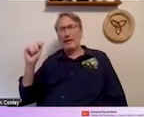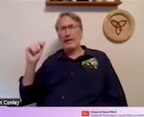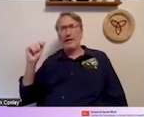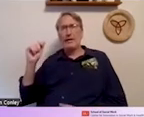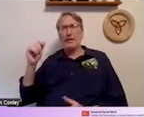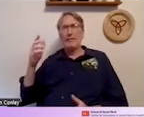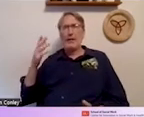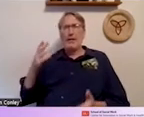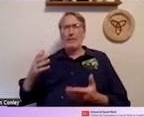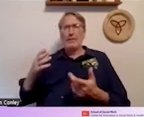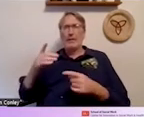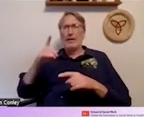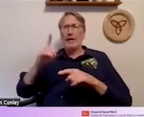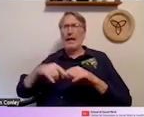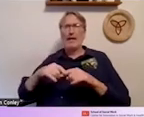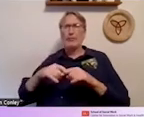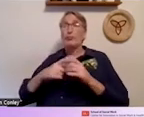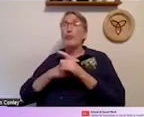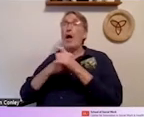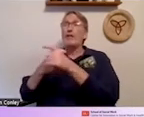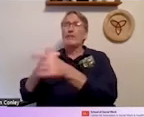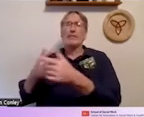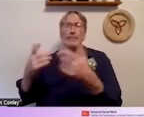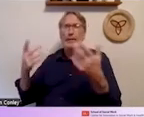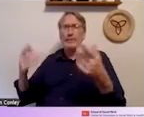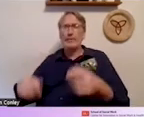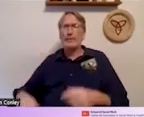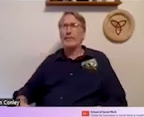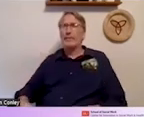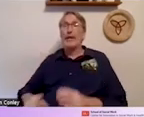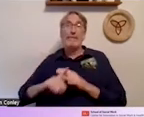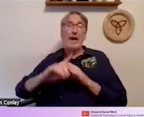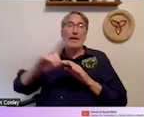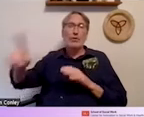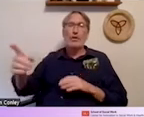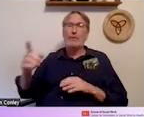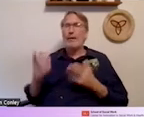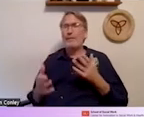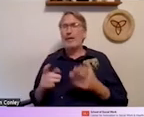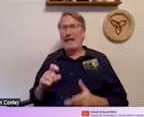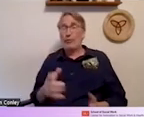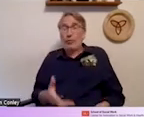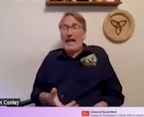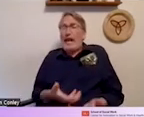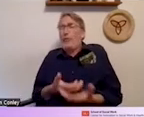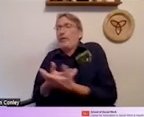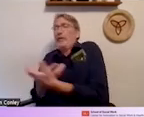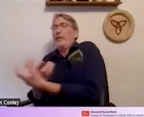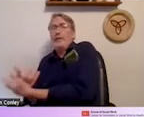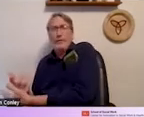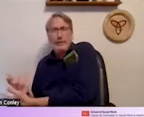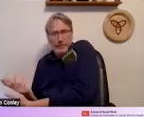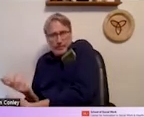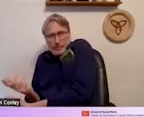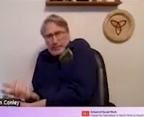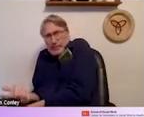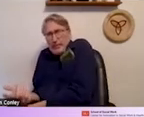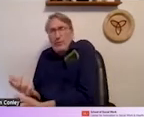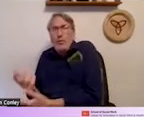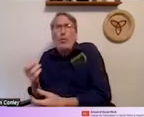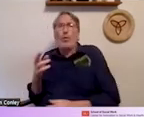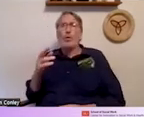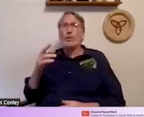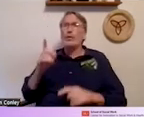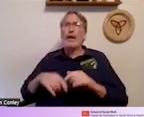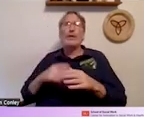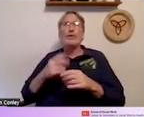might preclude them from evacuating. So maybe they need to be carried down the stairs. Maybe you can't use typical smoke